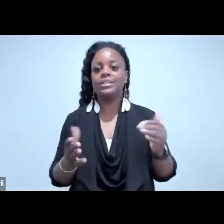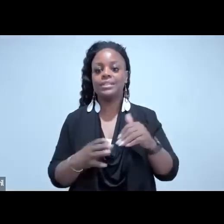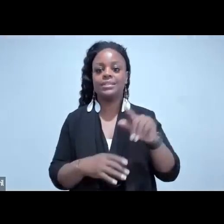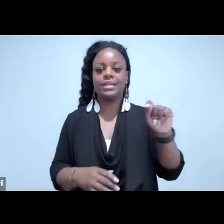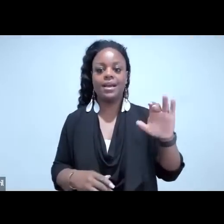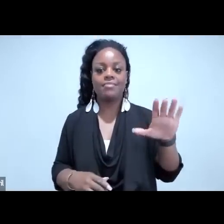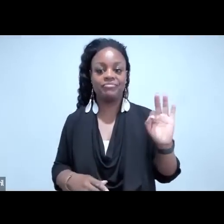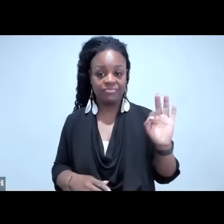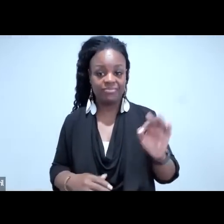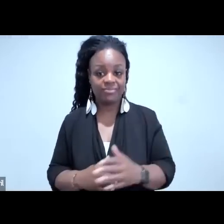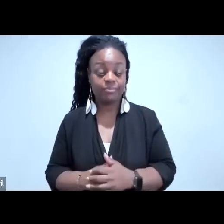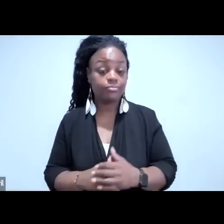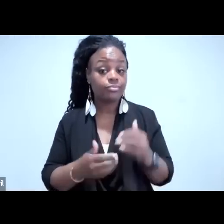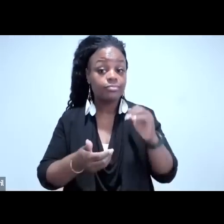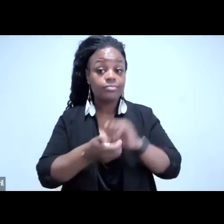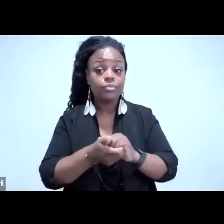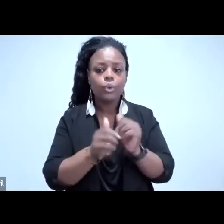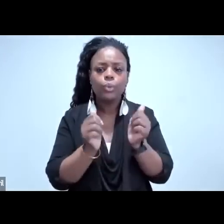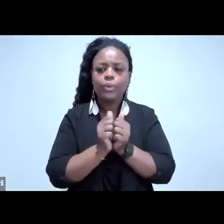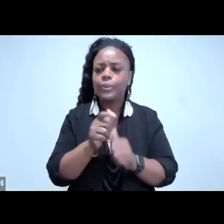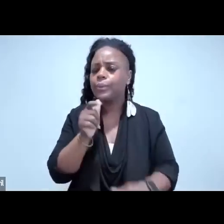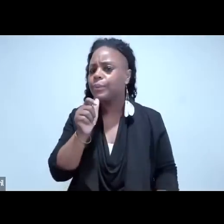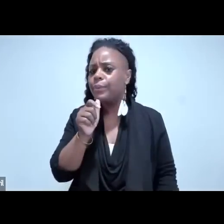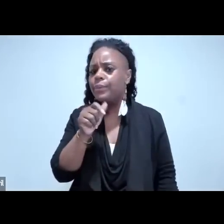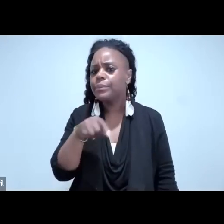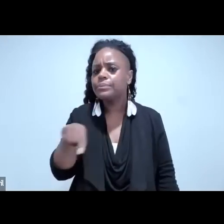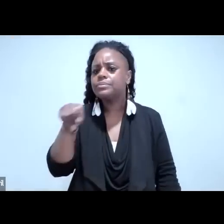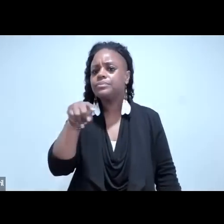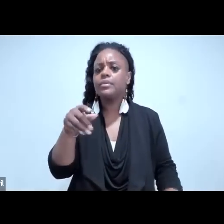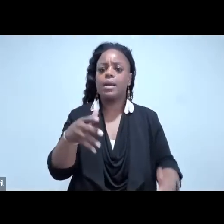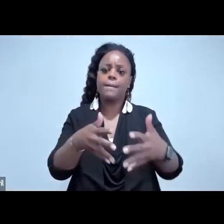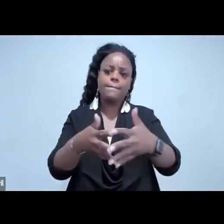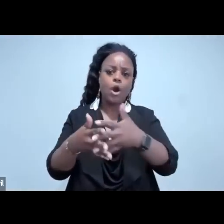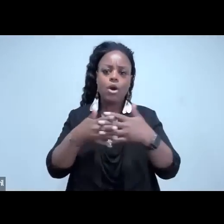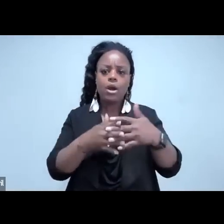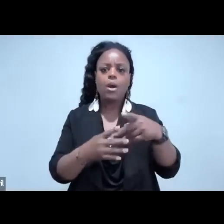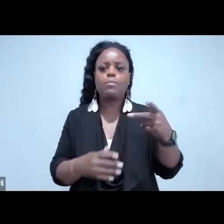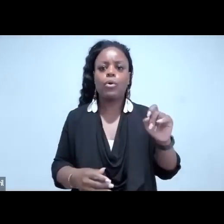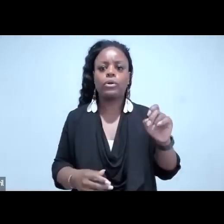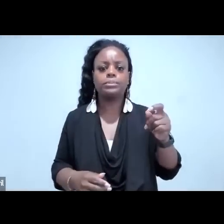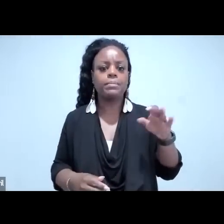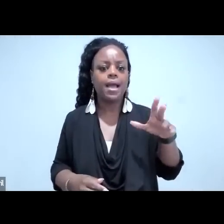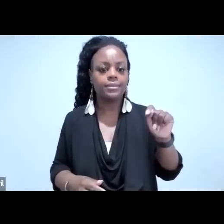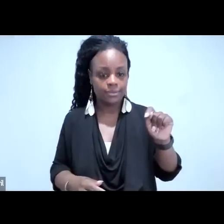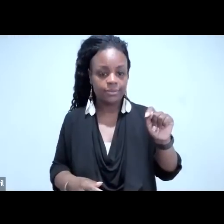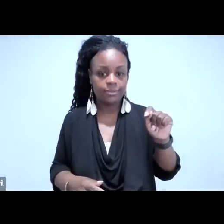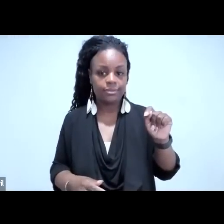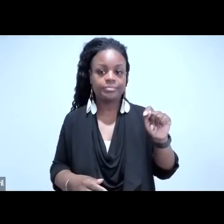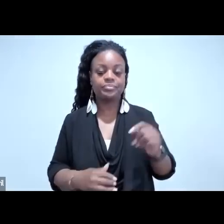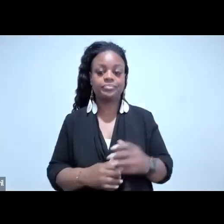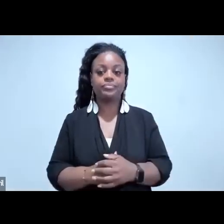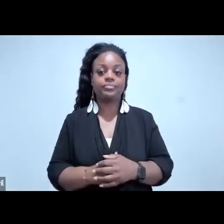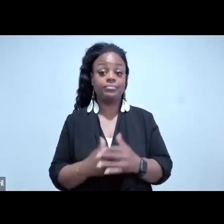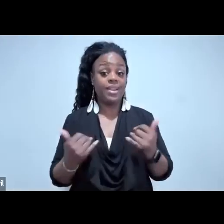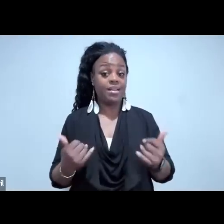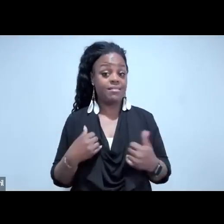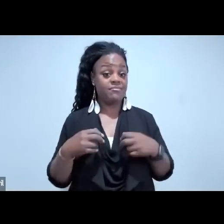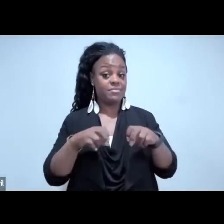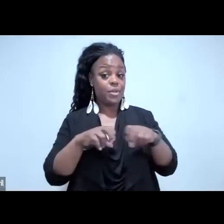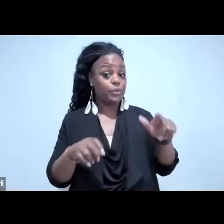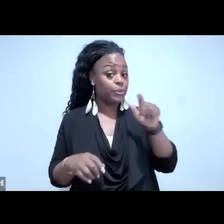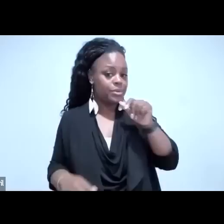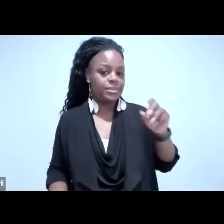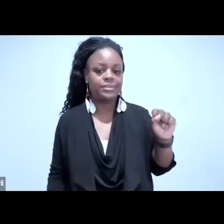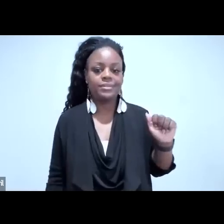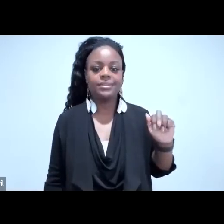several terrific speakers: Sarah Nelson, president of the Association of Flight Attendants; Chris Smalls, president of the